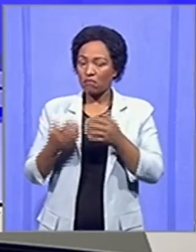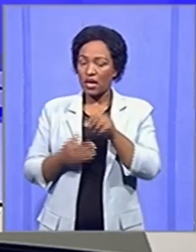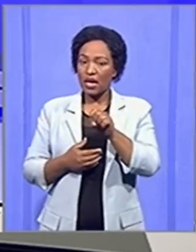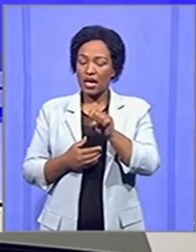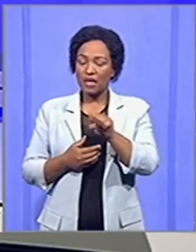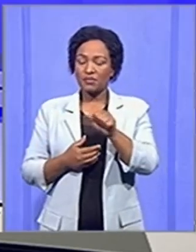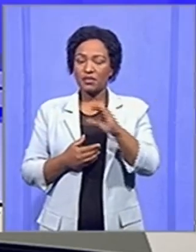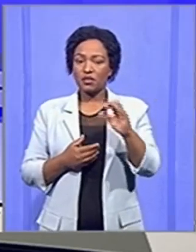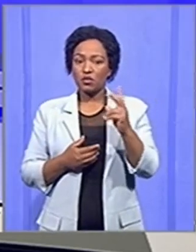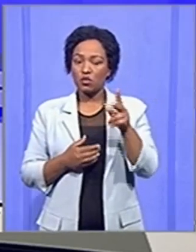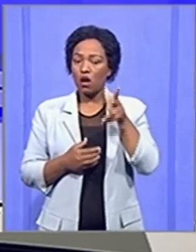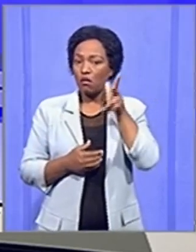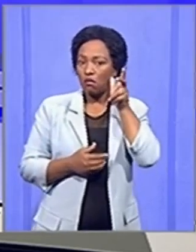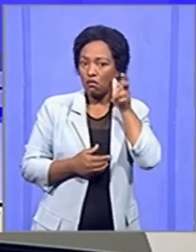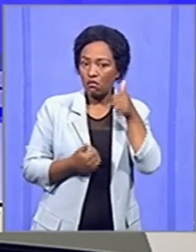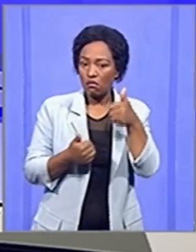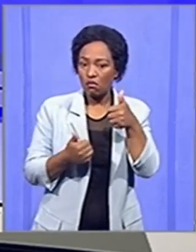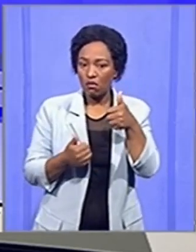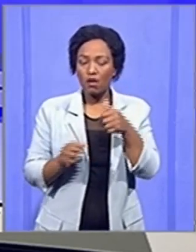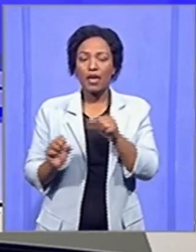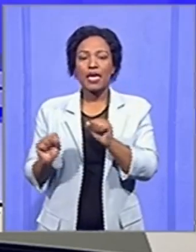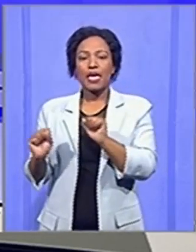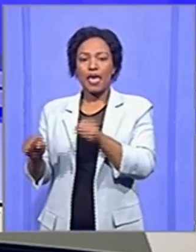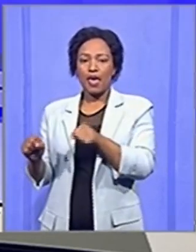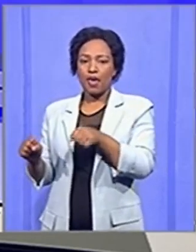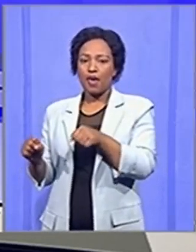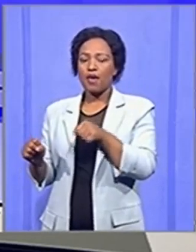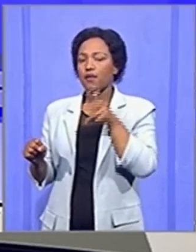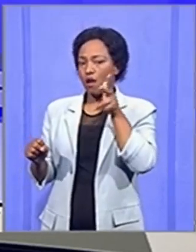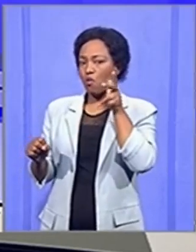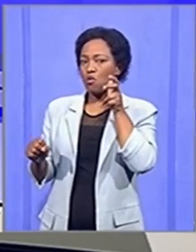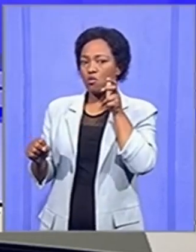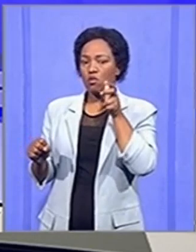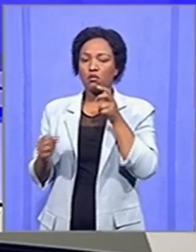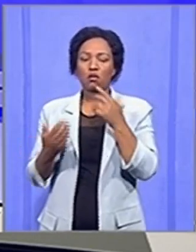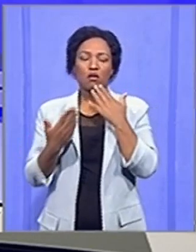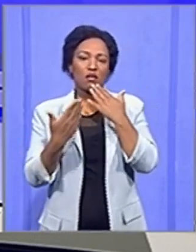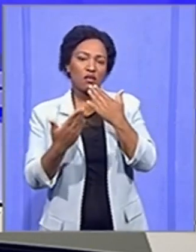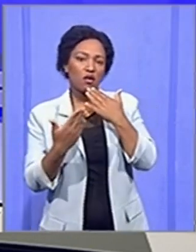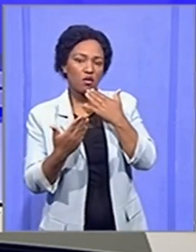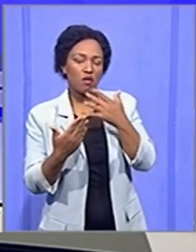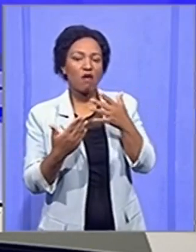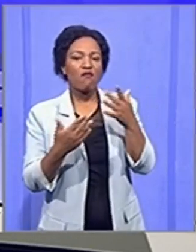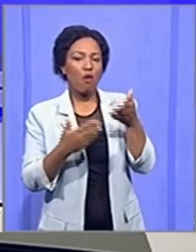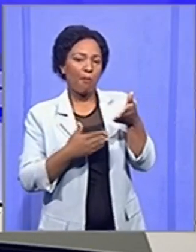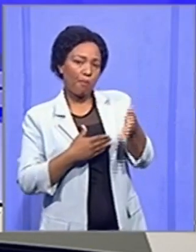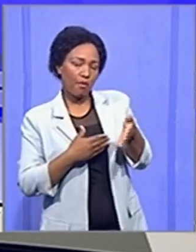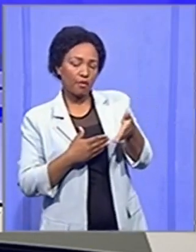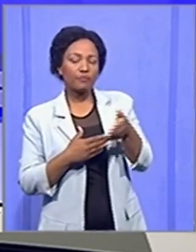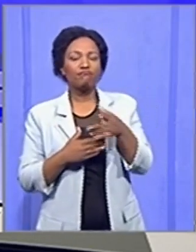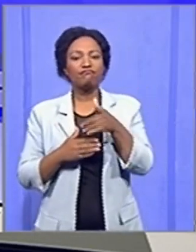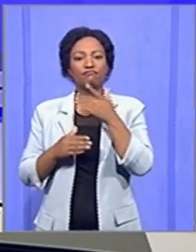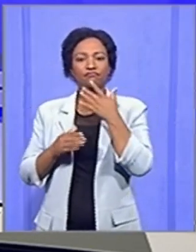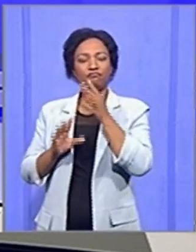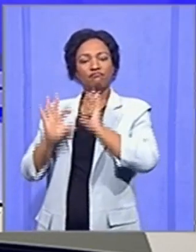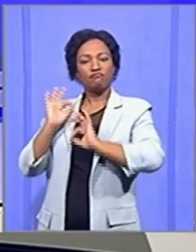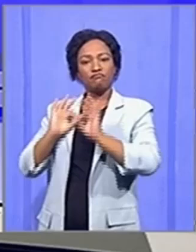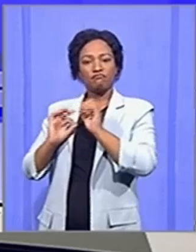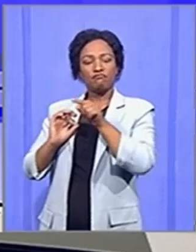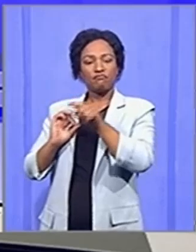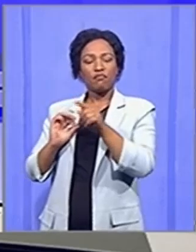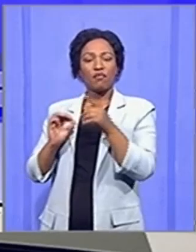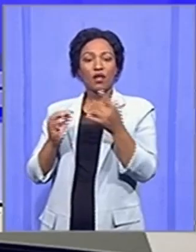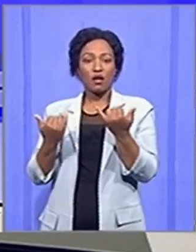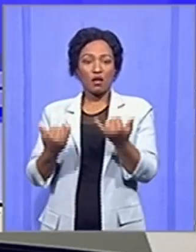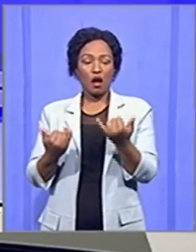nkutlwa? Ke a utlwa re lebogela go nna le rona ga gago. A ko re tshwaele ka bokhutshwane baagi